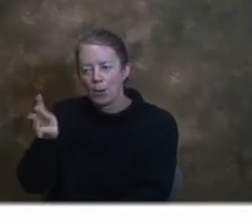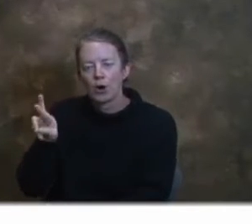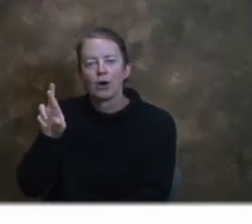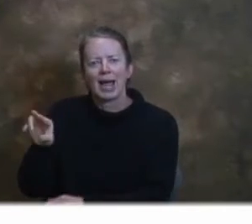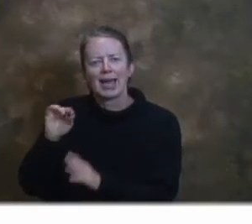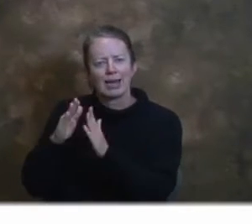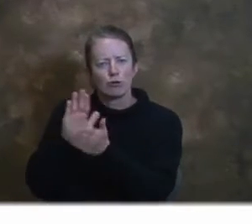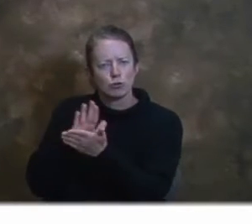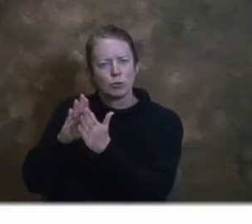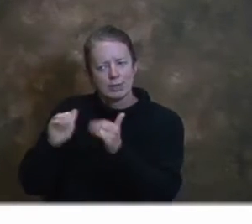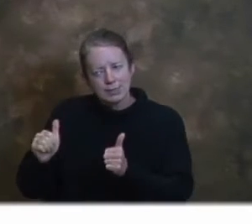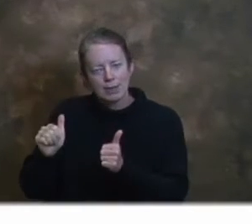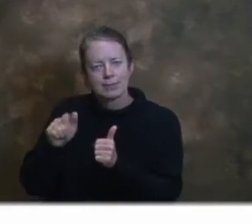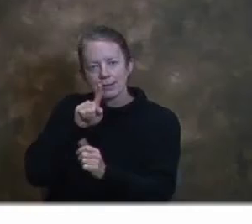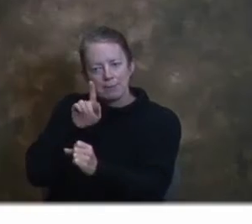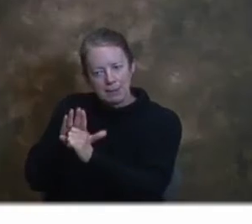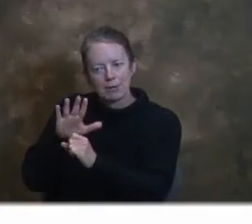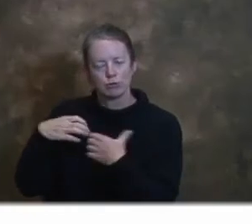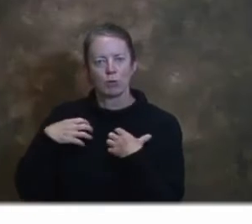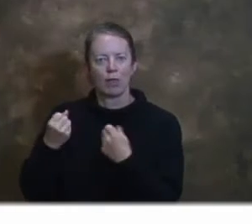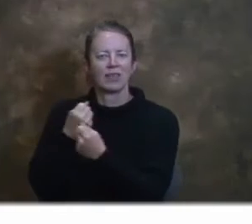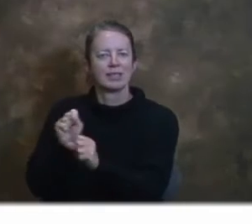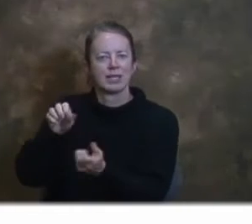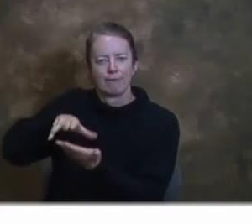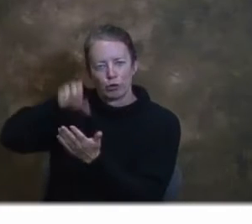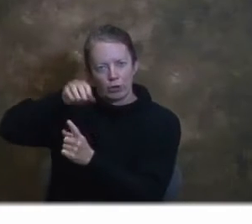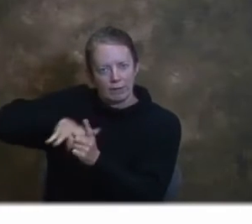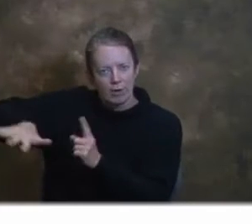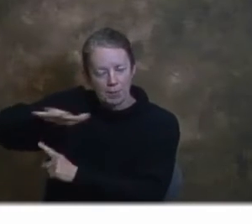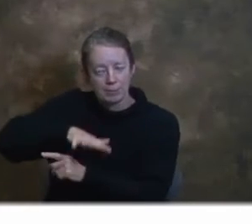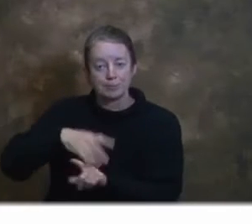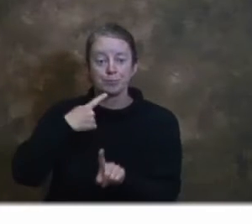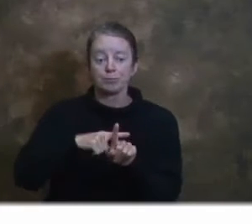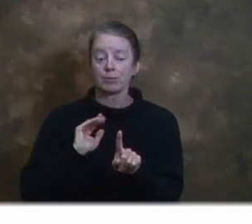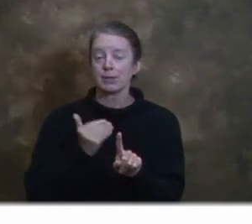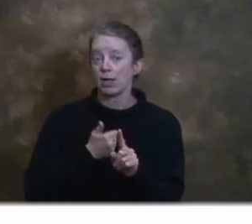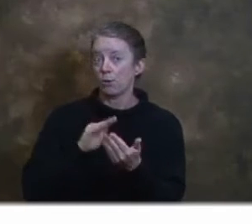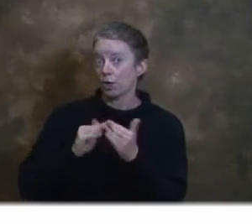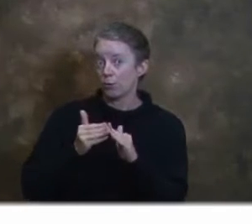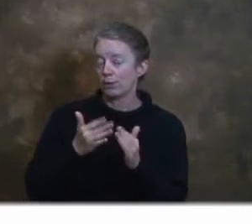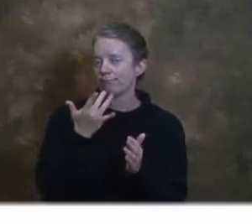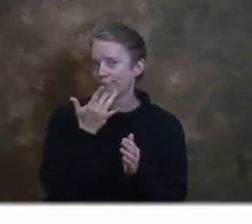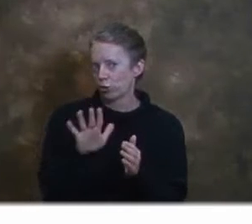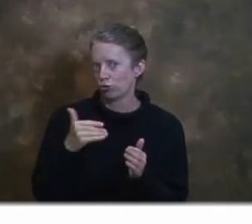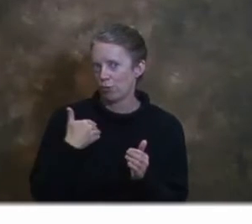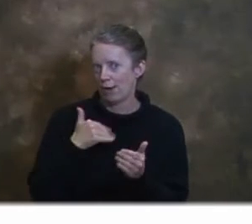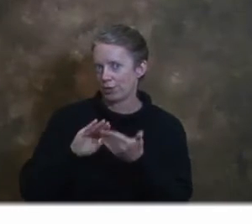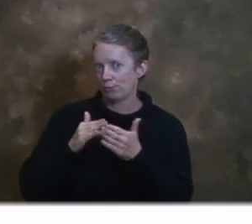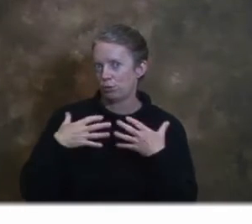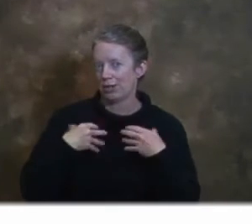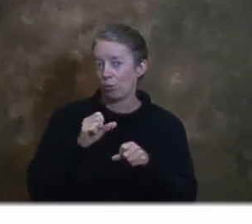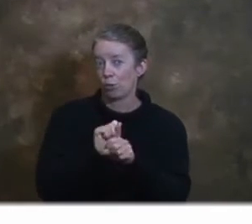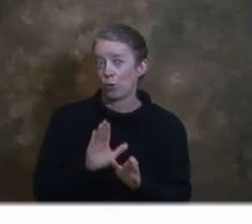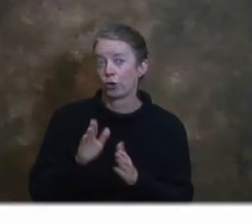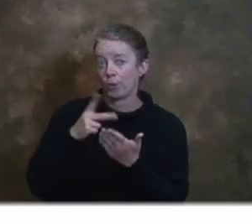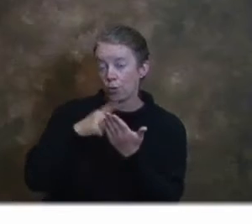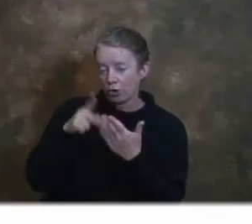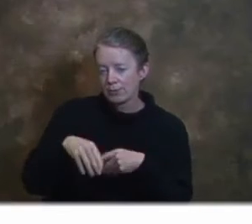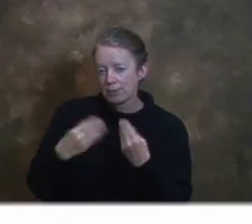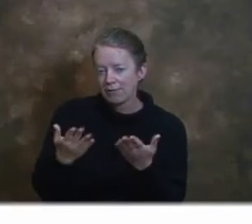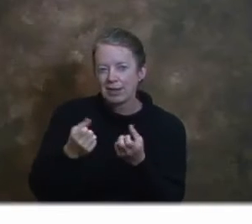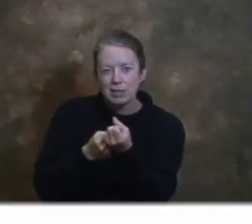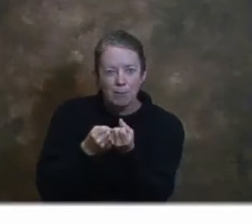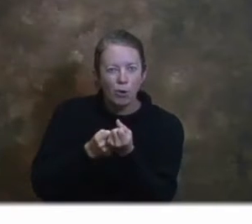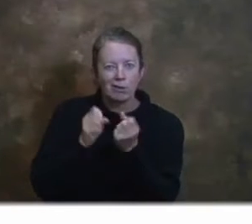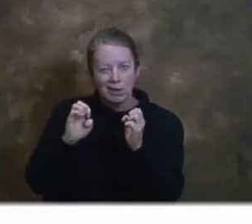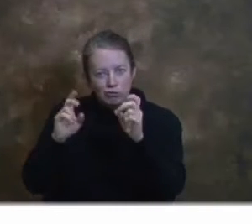to healthy and safe learning environments. Additionally, our community is fortunate to have community health worker programs that provide support, education,